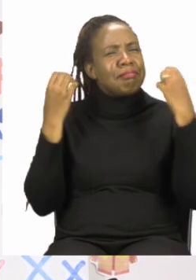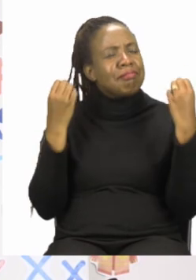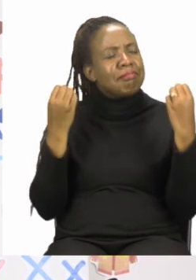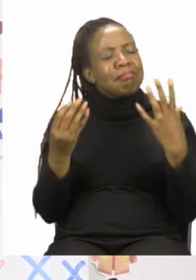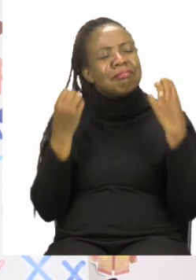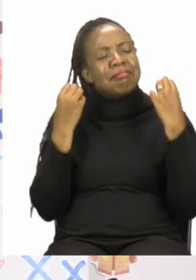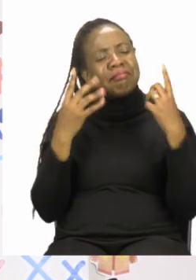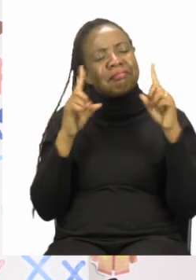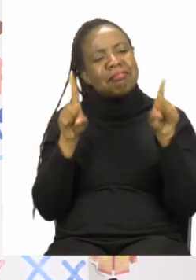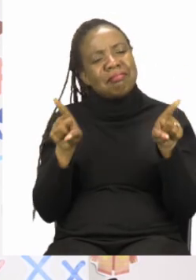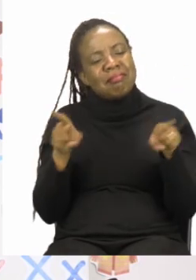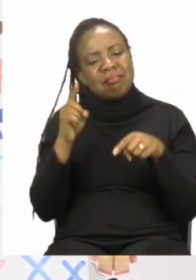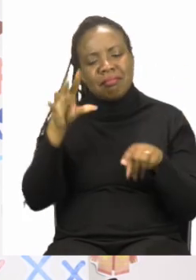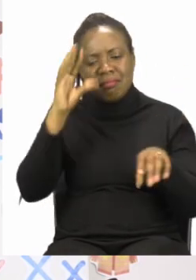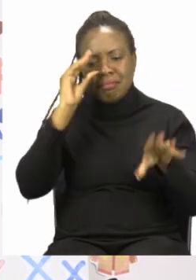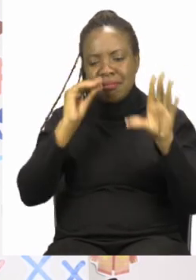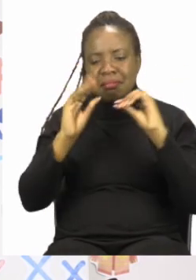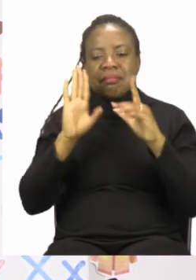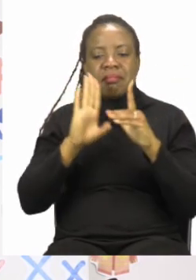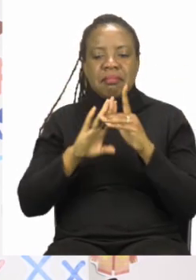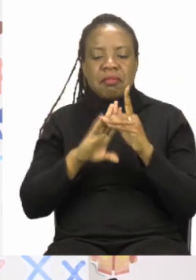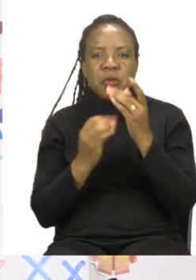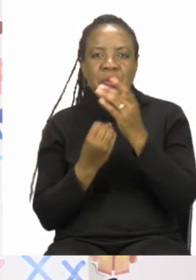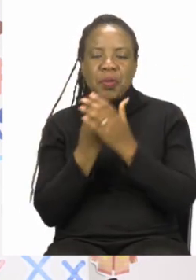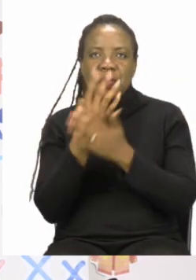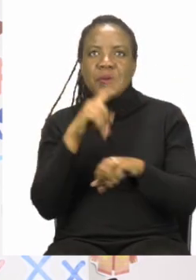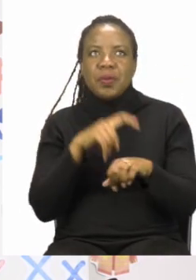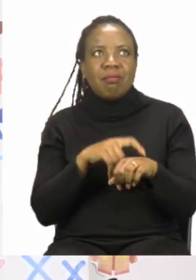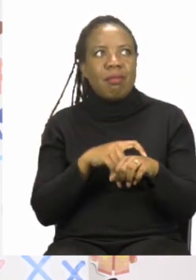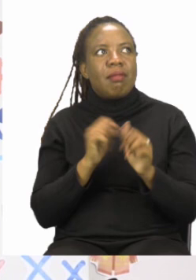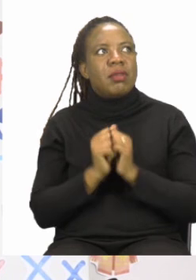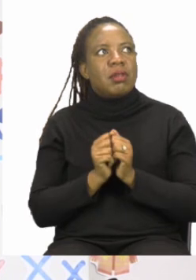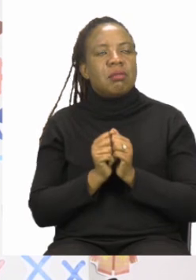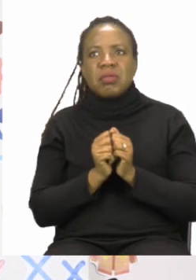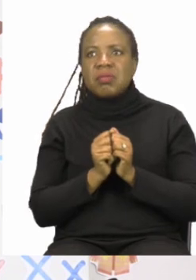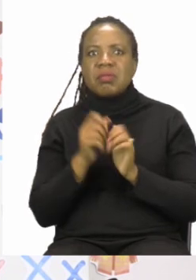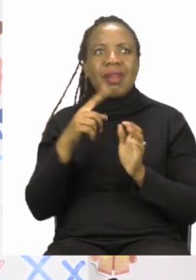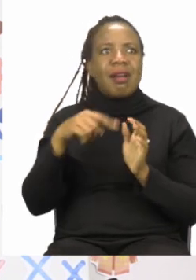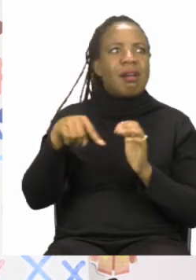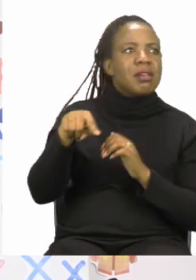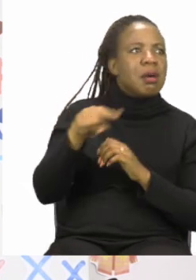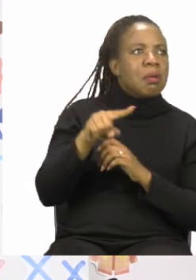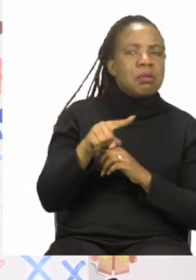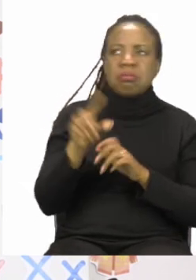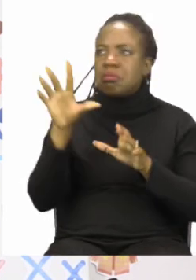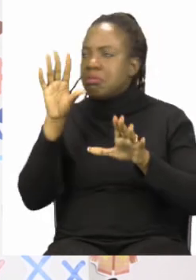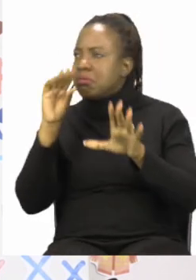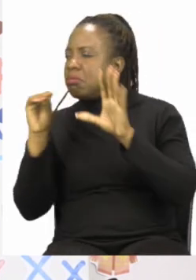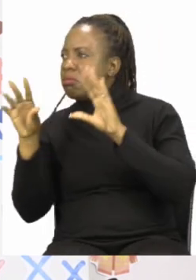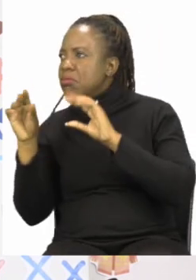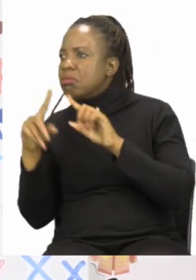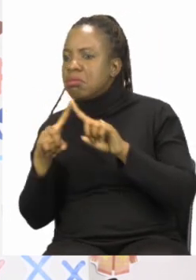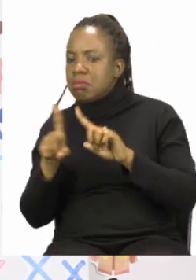about spring. I want you to go out there and try and find more information about the season. So now that